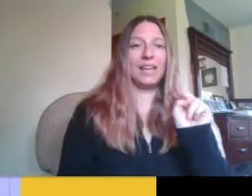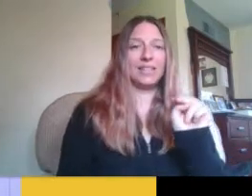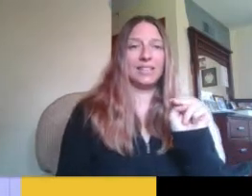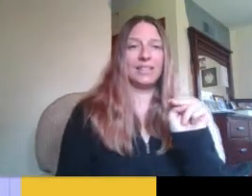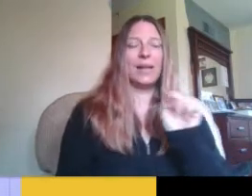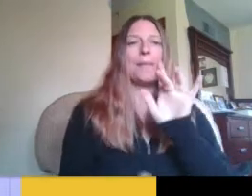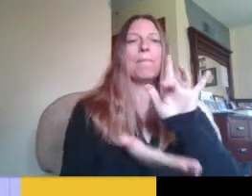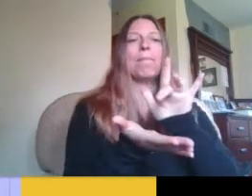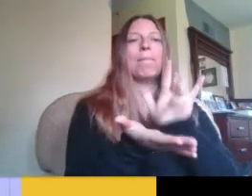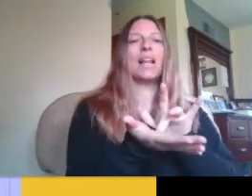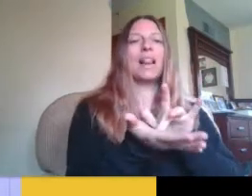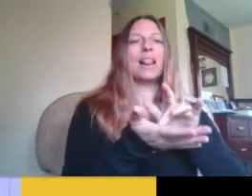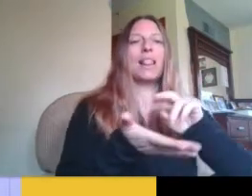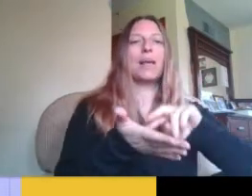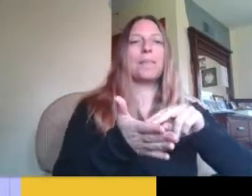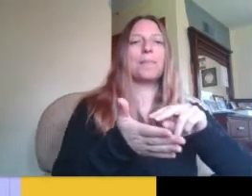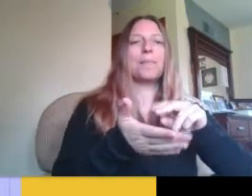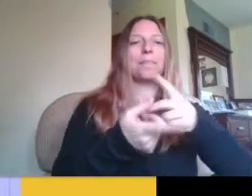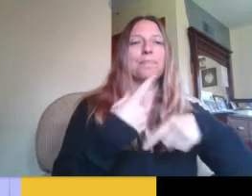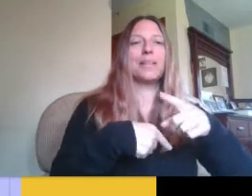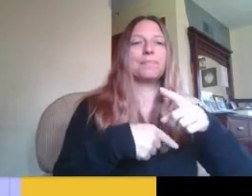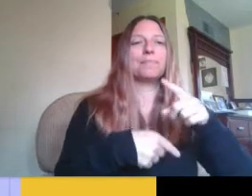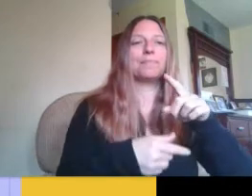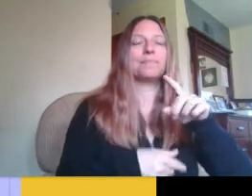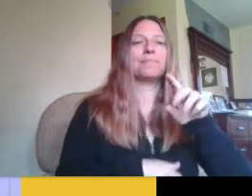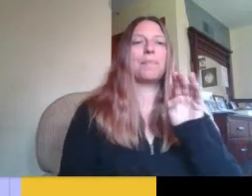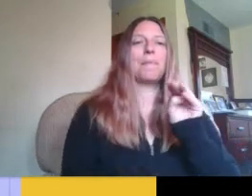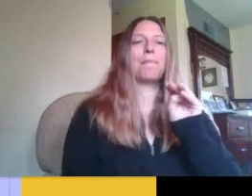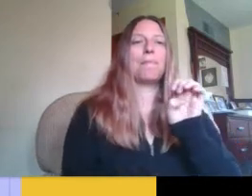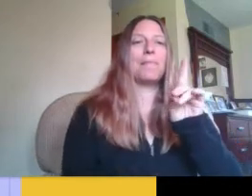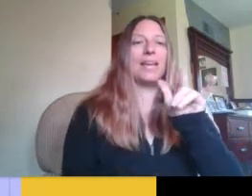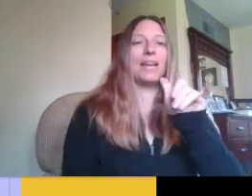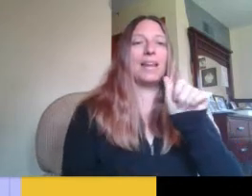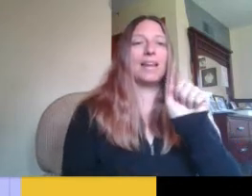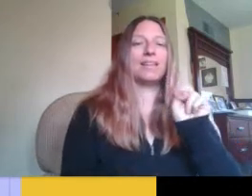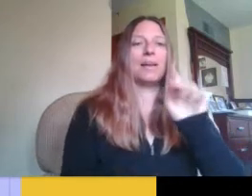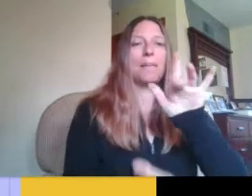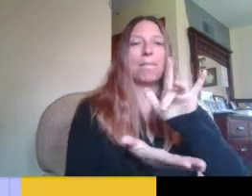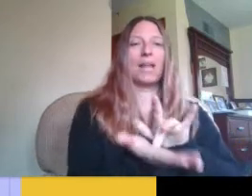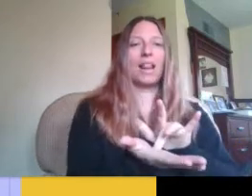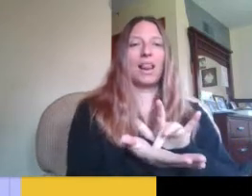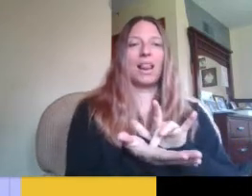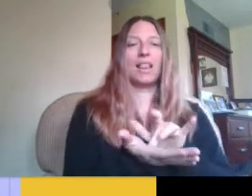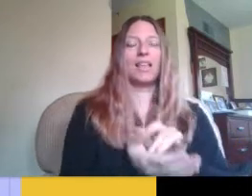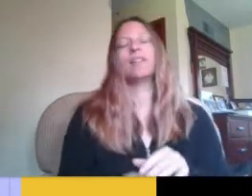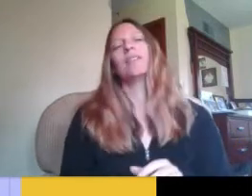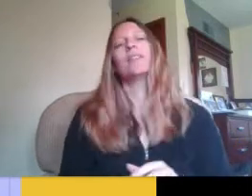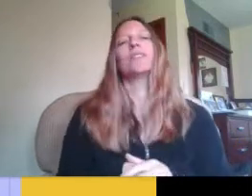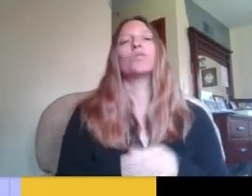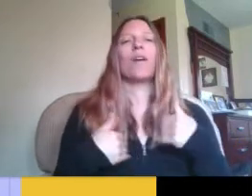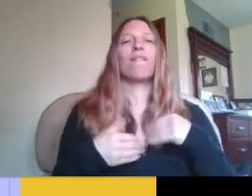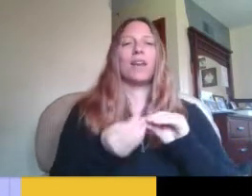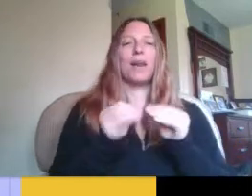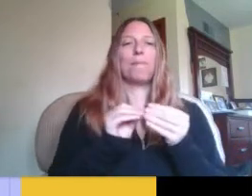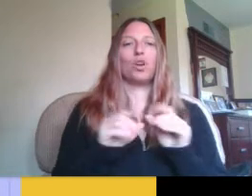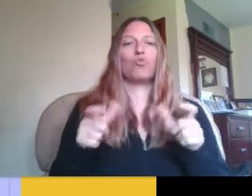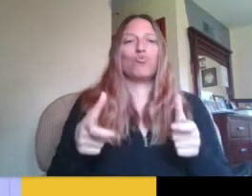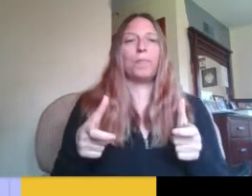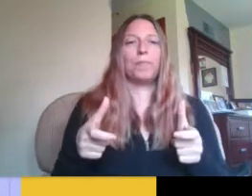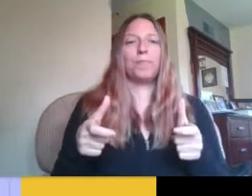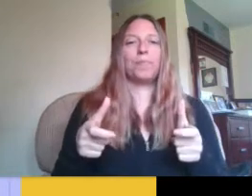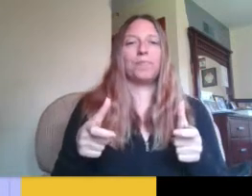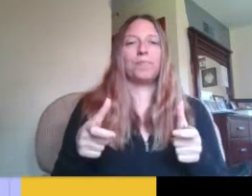the number that splits the data set into 2 equally sized groups or halves. One half contains members that are greater than or equal to the median, and the